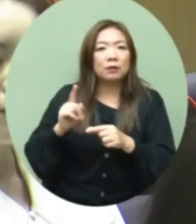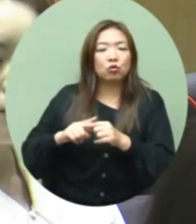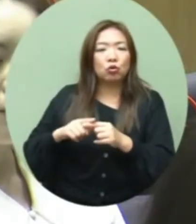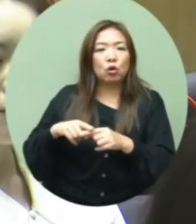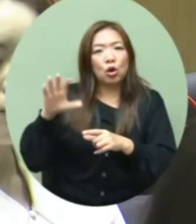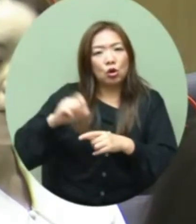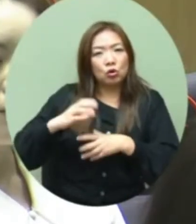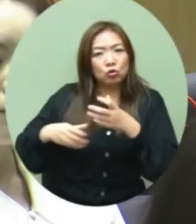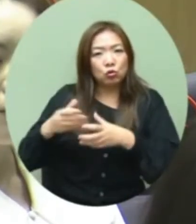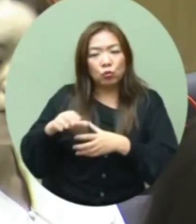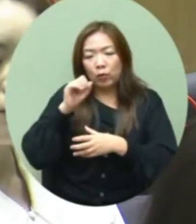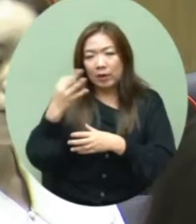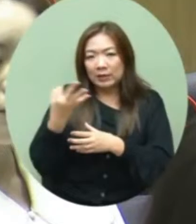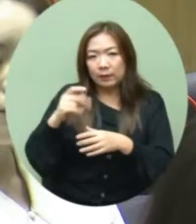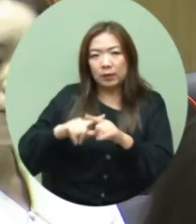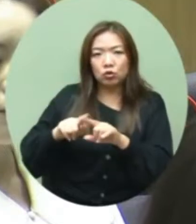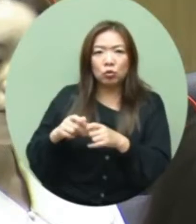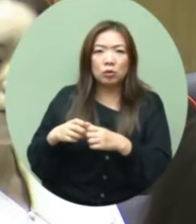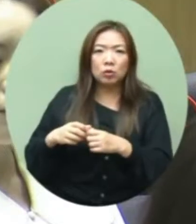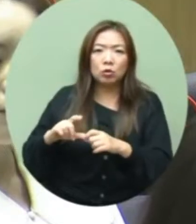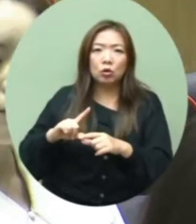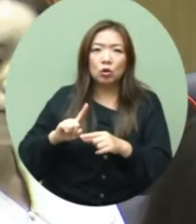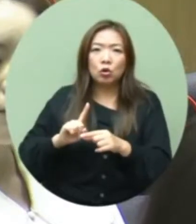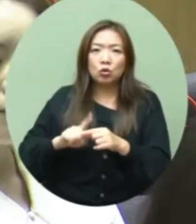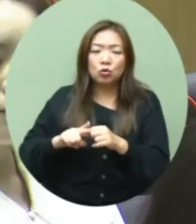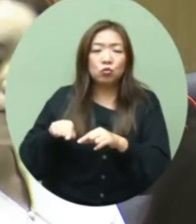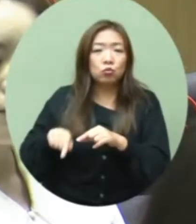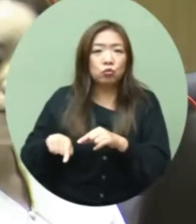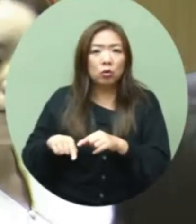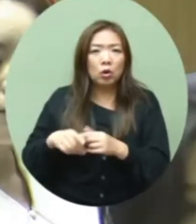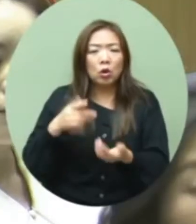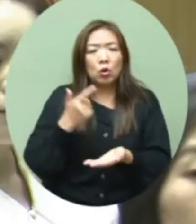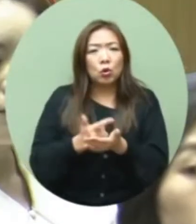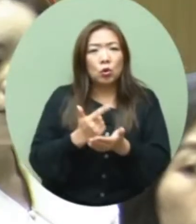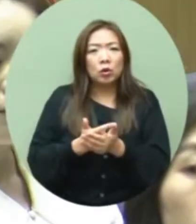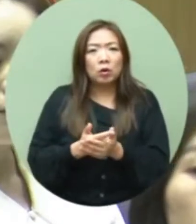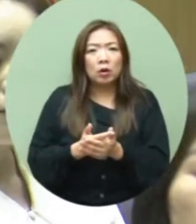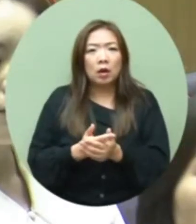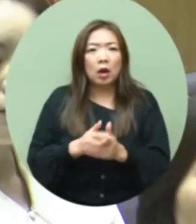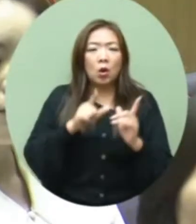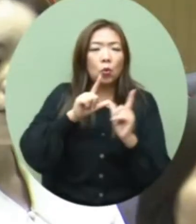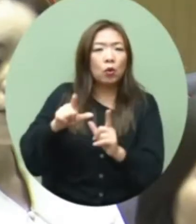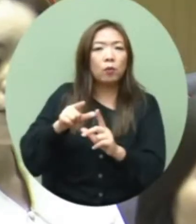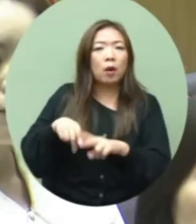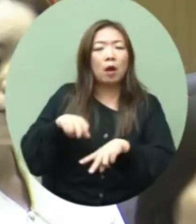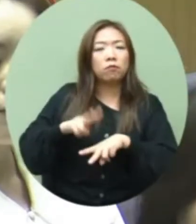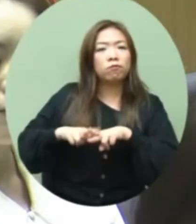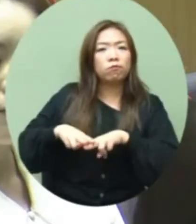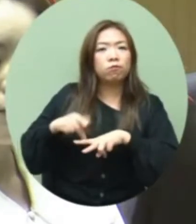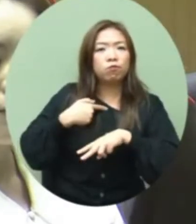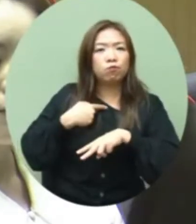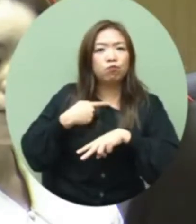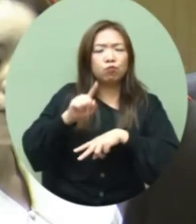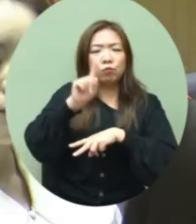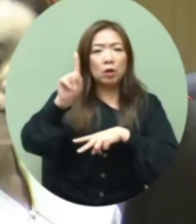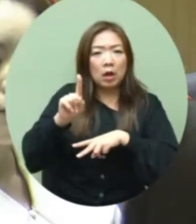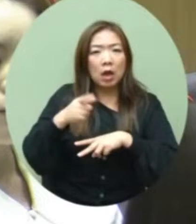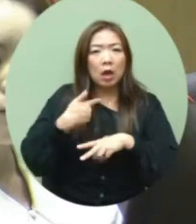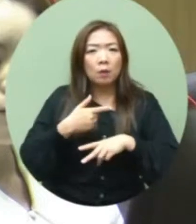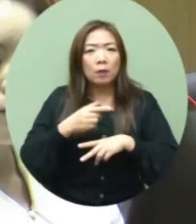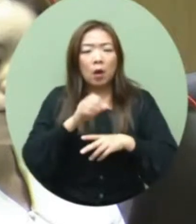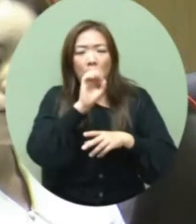and policies. Well, previously you talk about 8 centers. Now you change it to 3 centers because